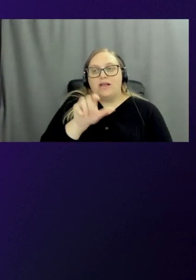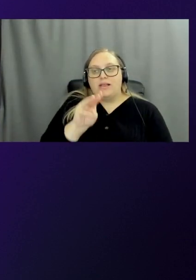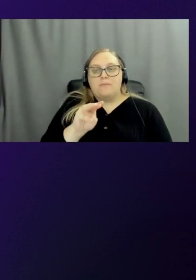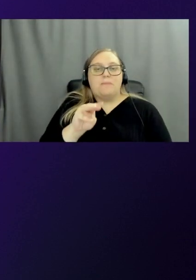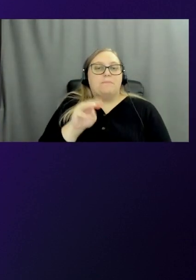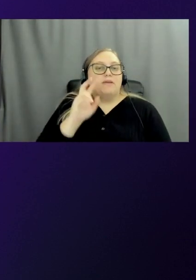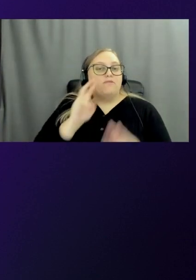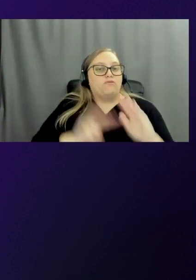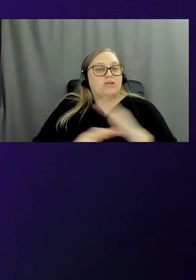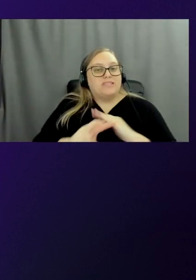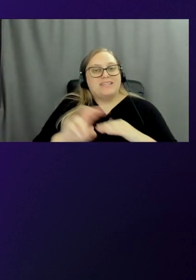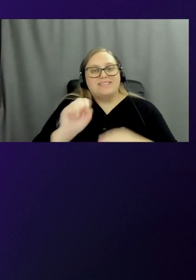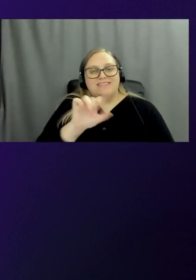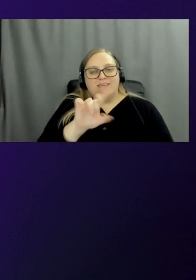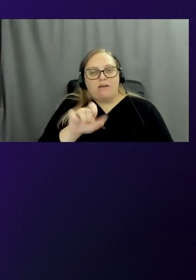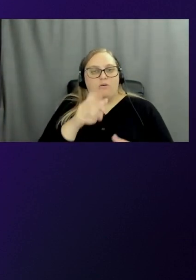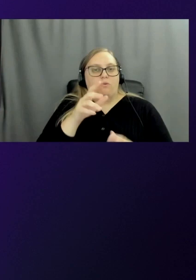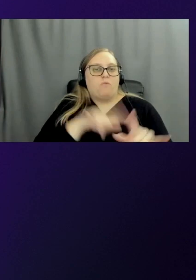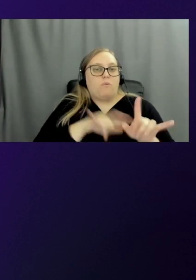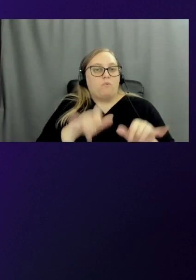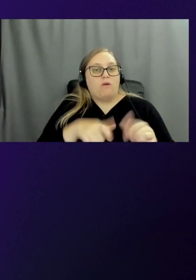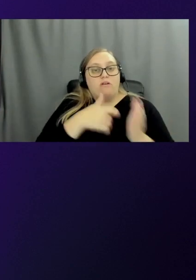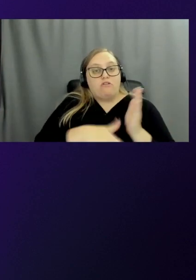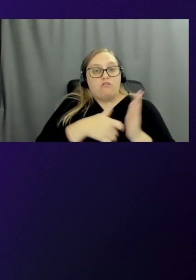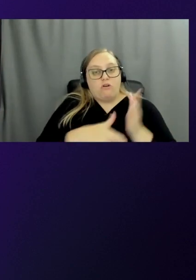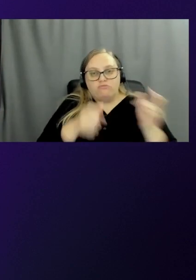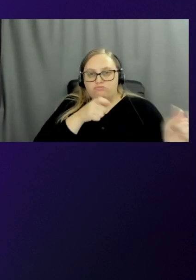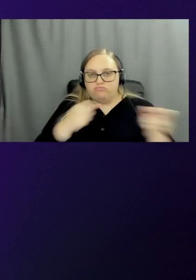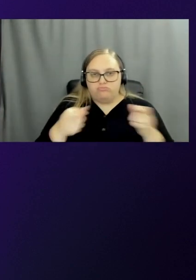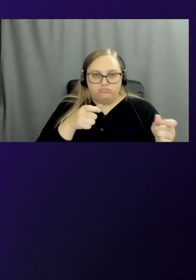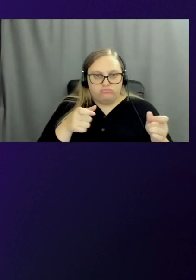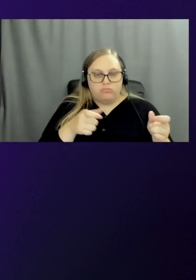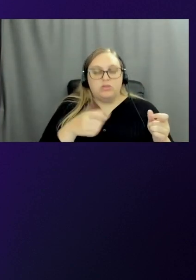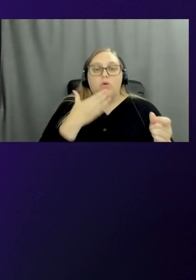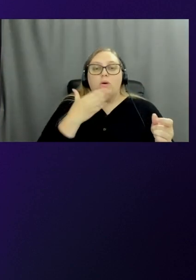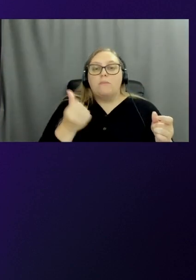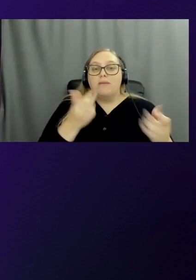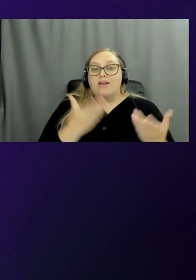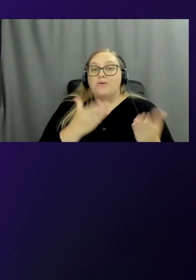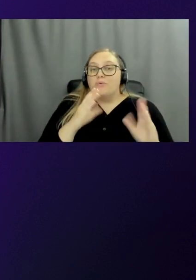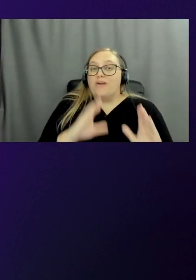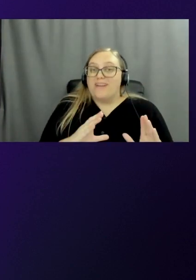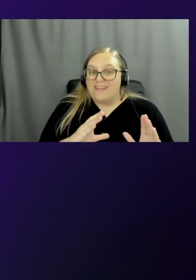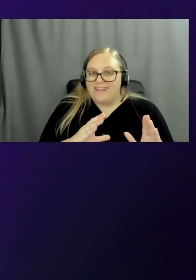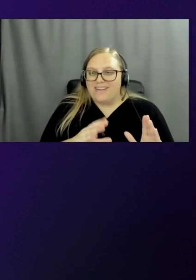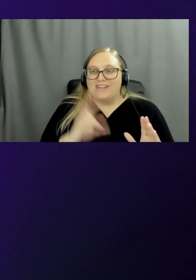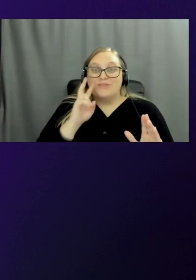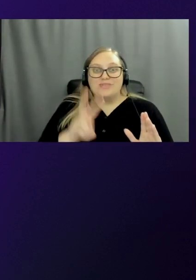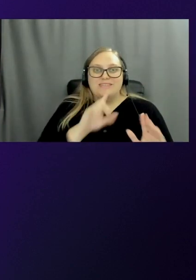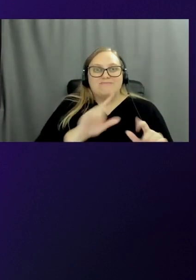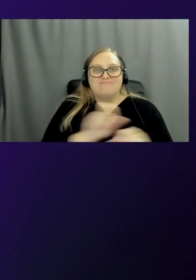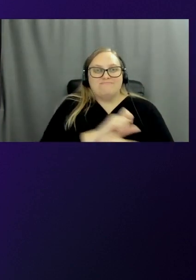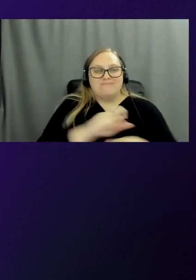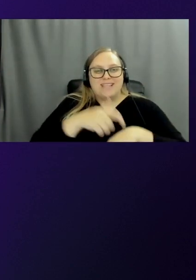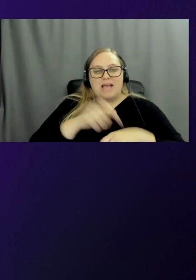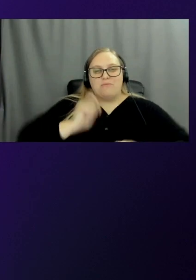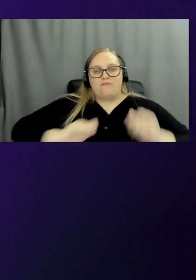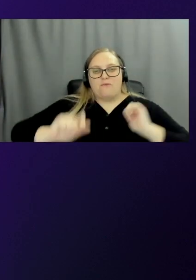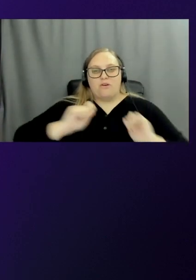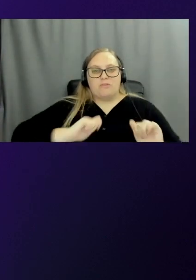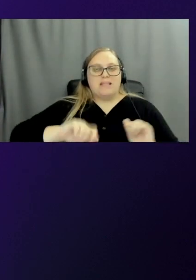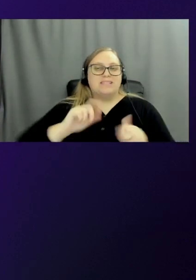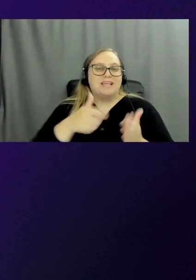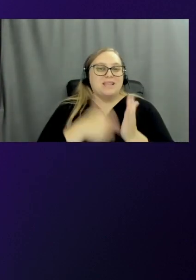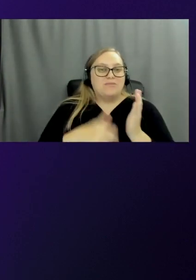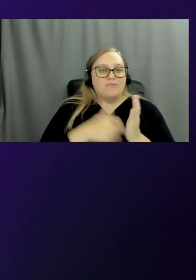while keeping costs under control. And what better way of sort of seeing that real-time performance and the price